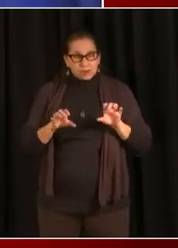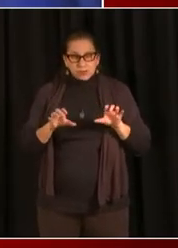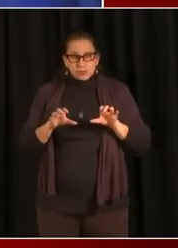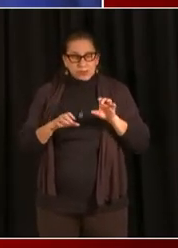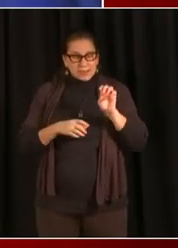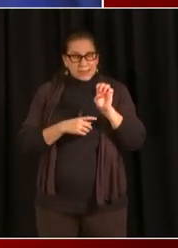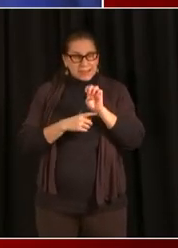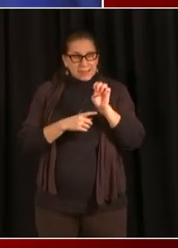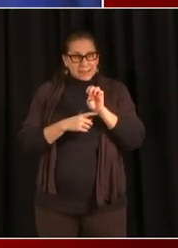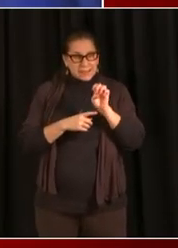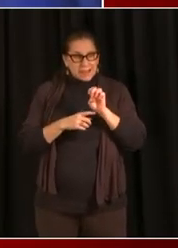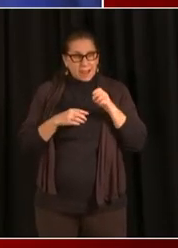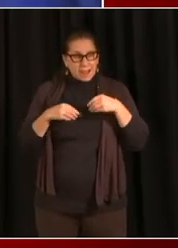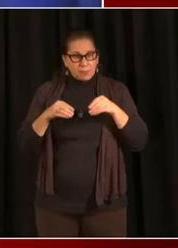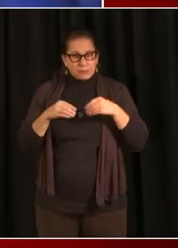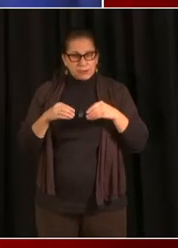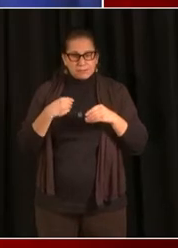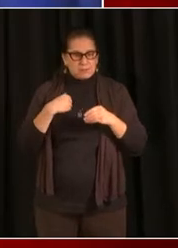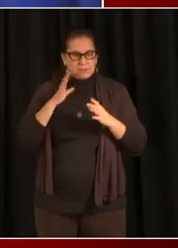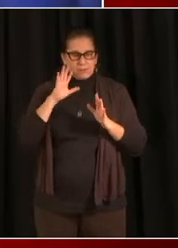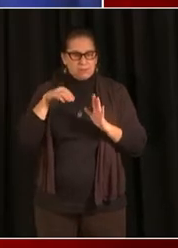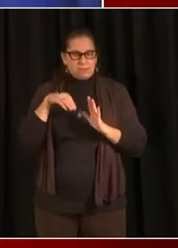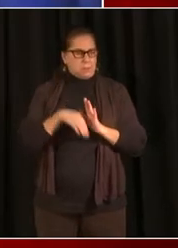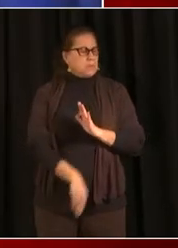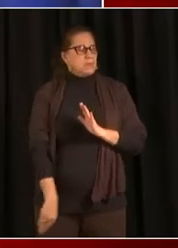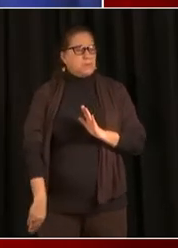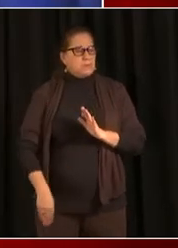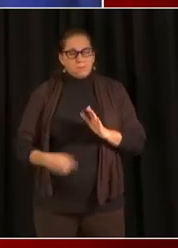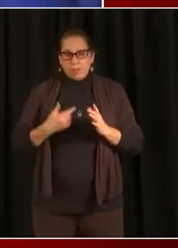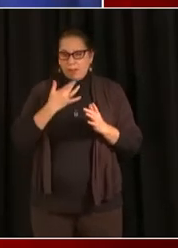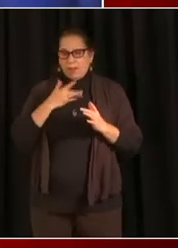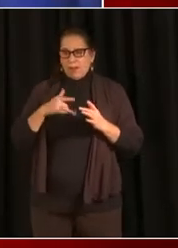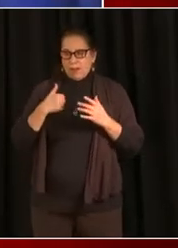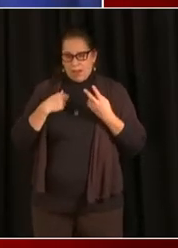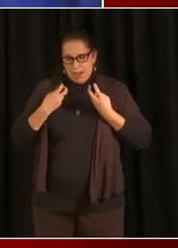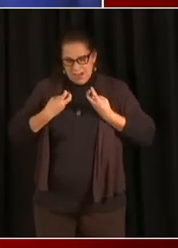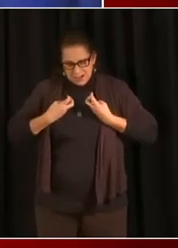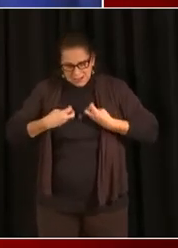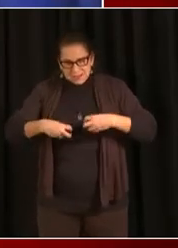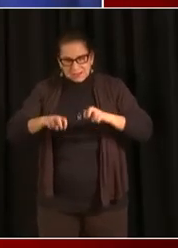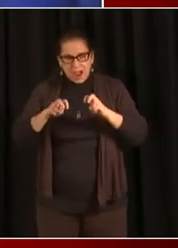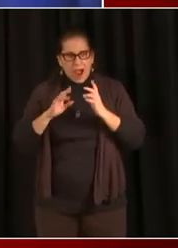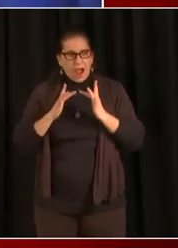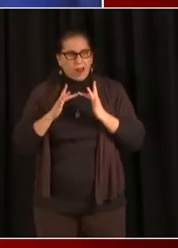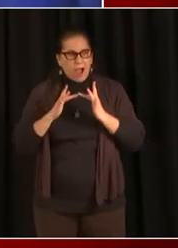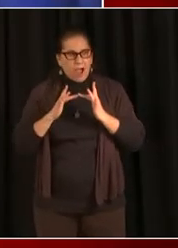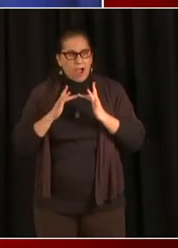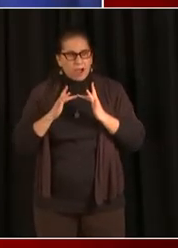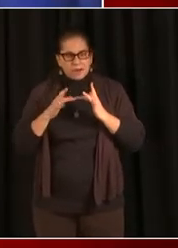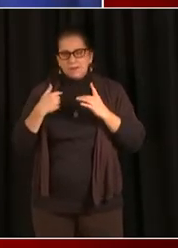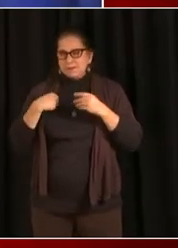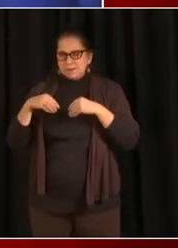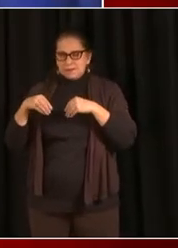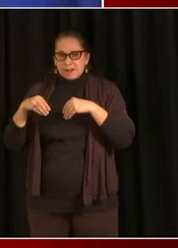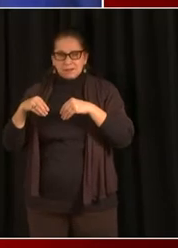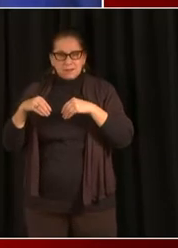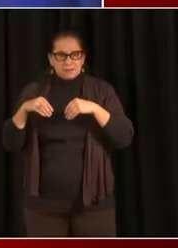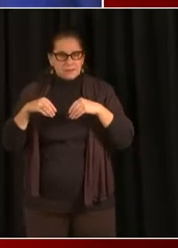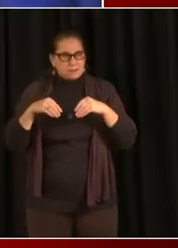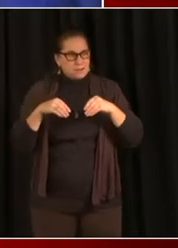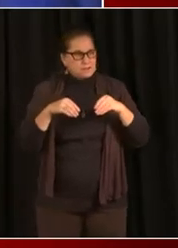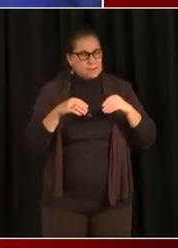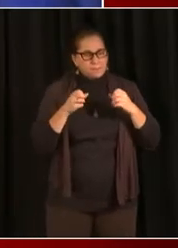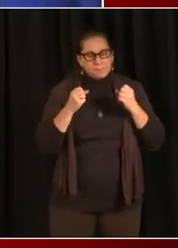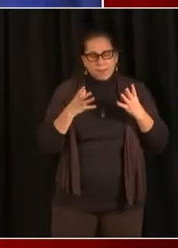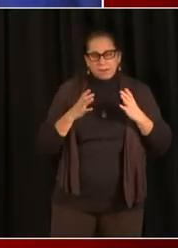allowed us to grow wings and expand our business in really great ways, just, acquire customers all over